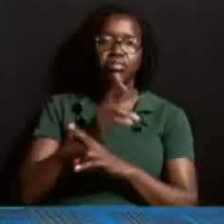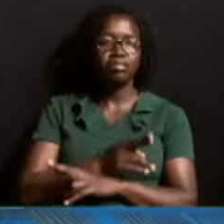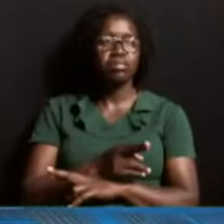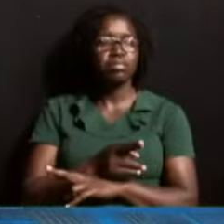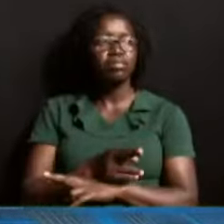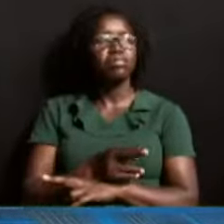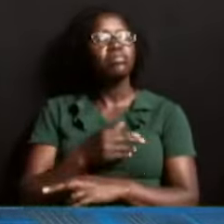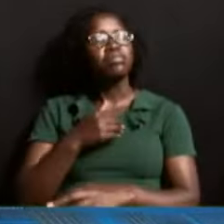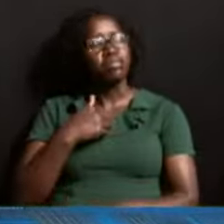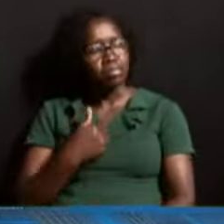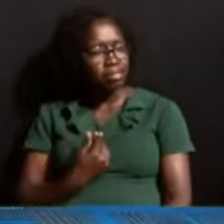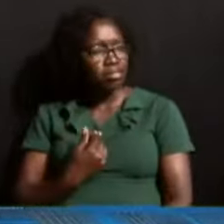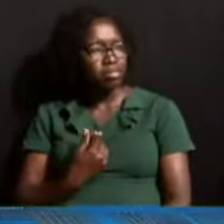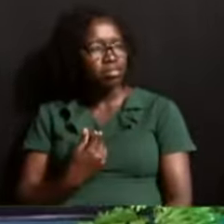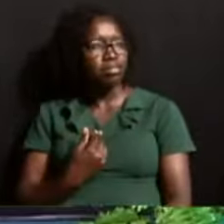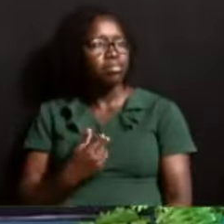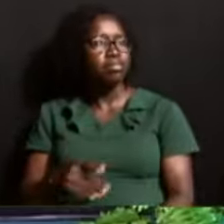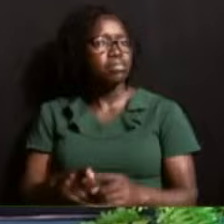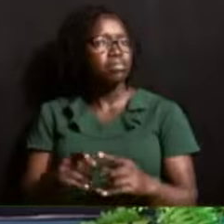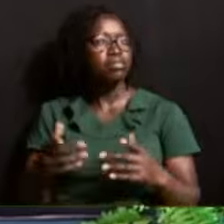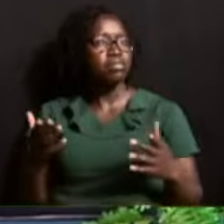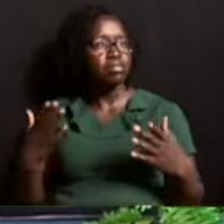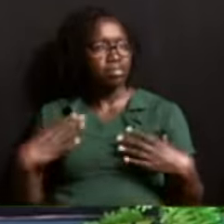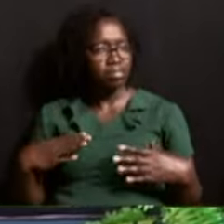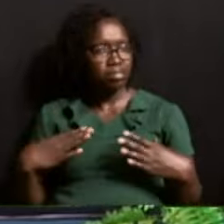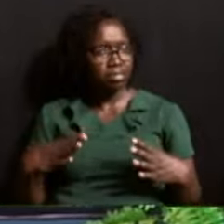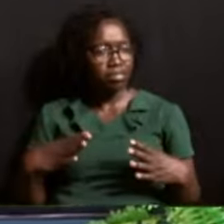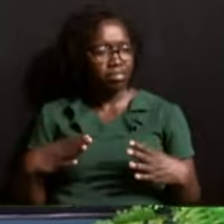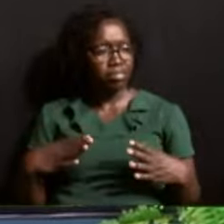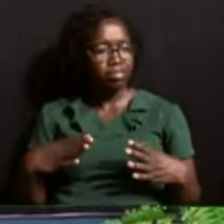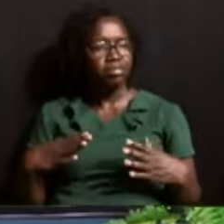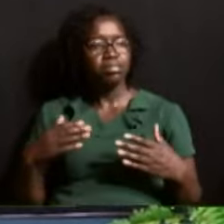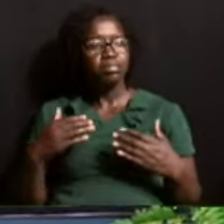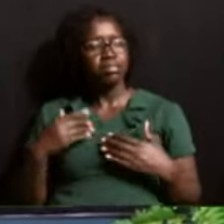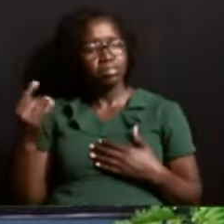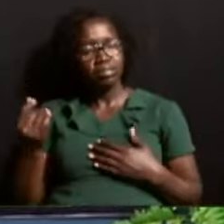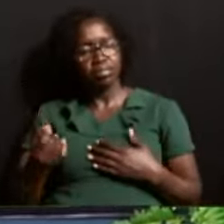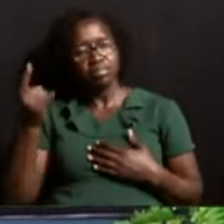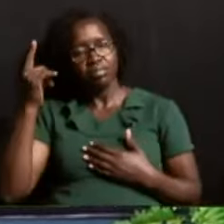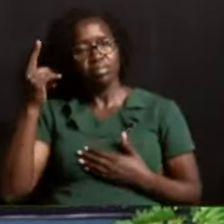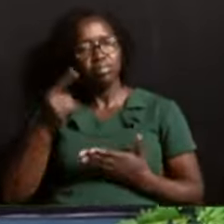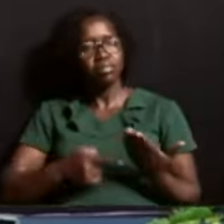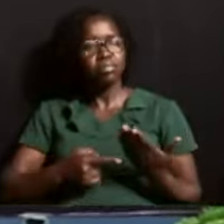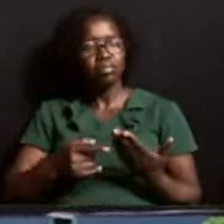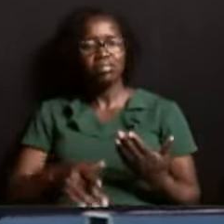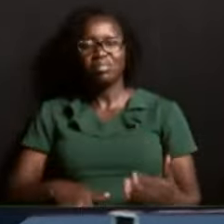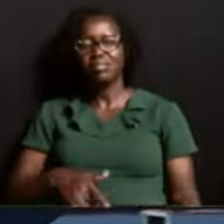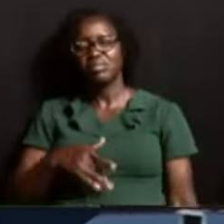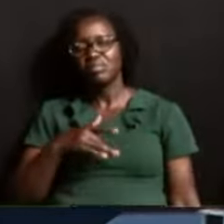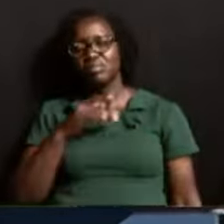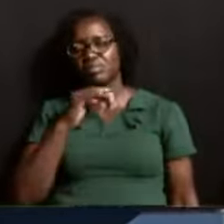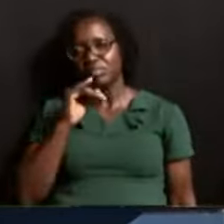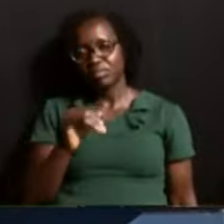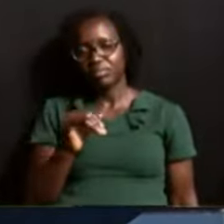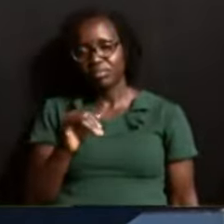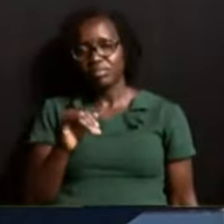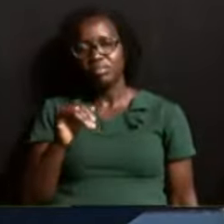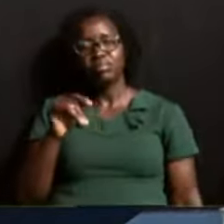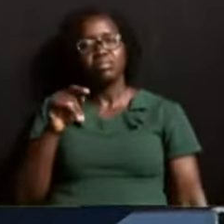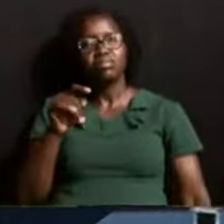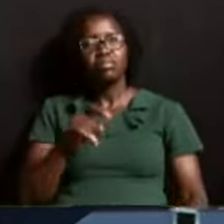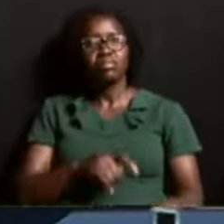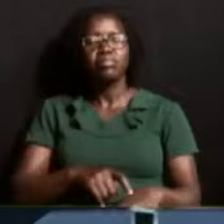was exhausted. As a human being, he understands what the feeling is when you